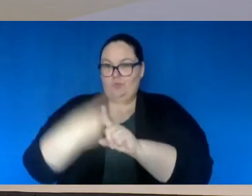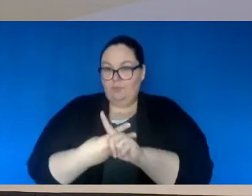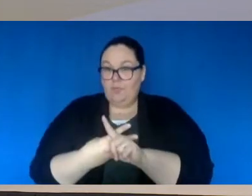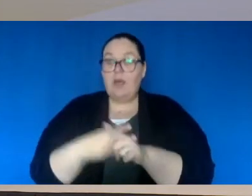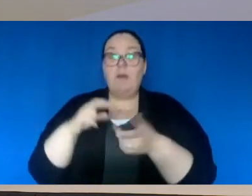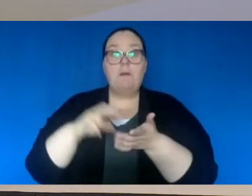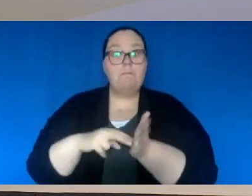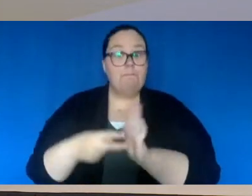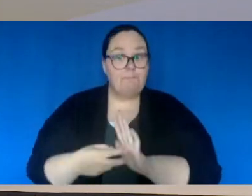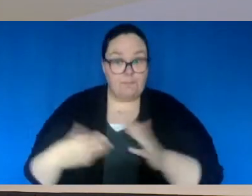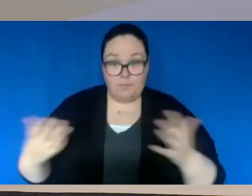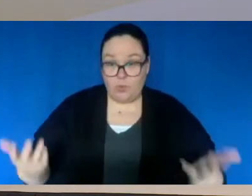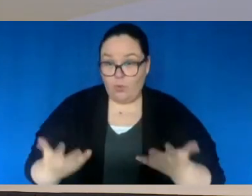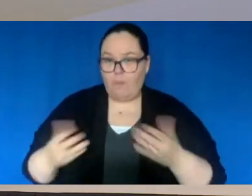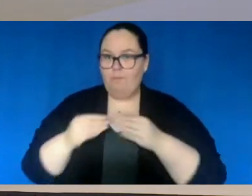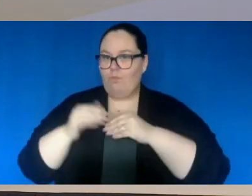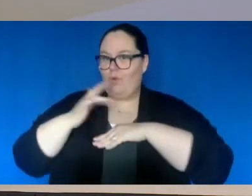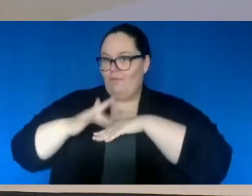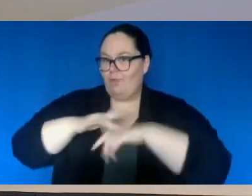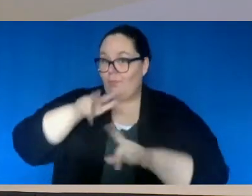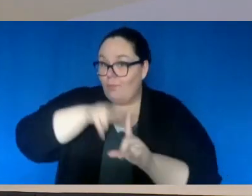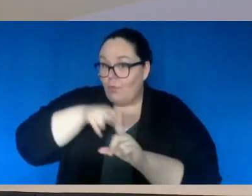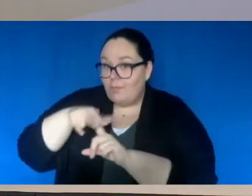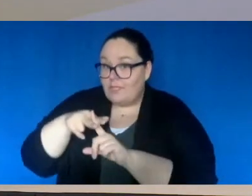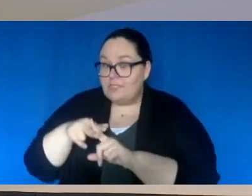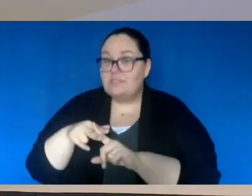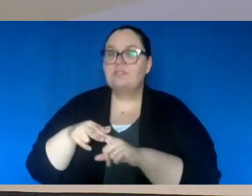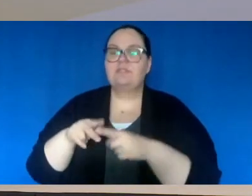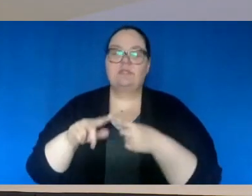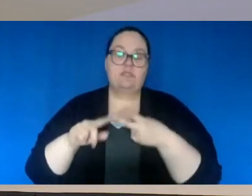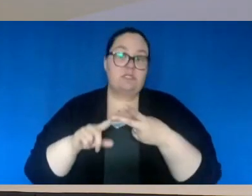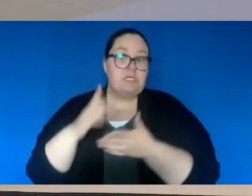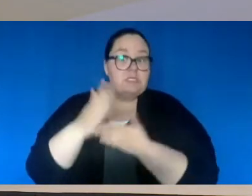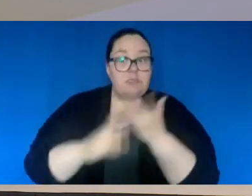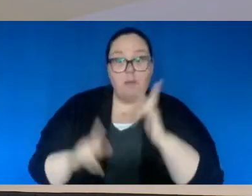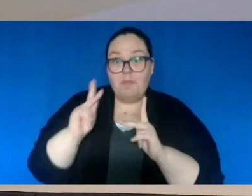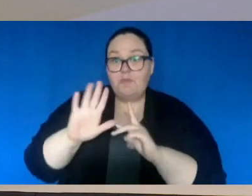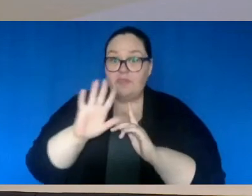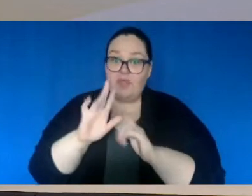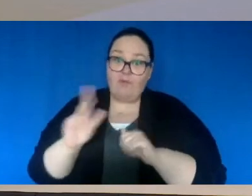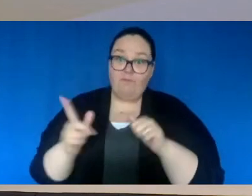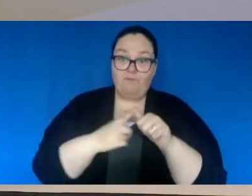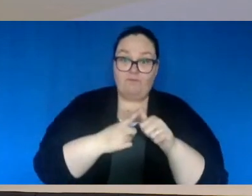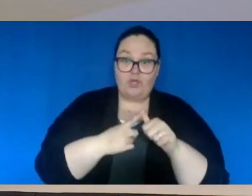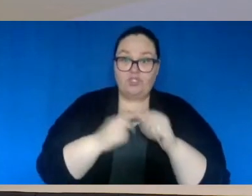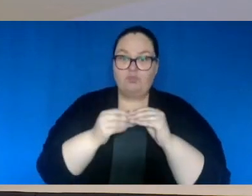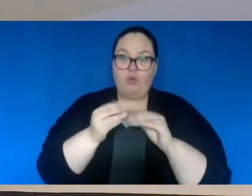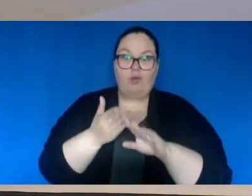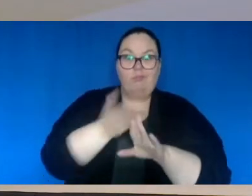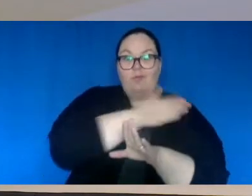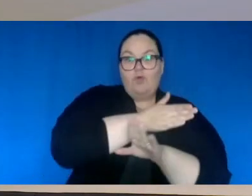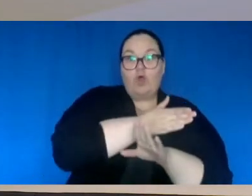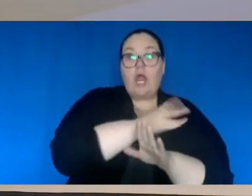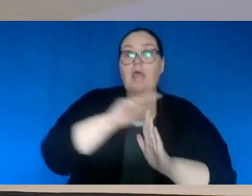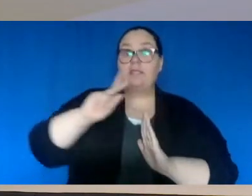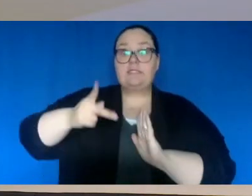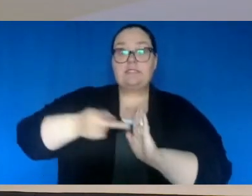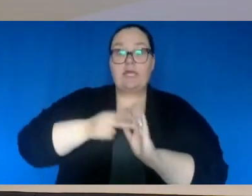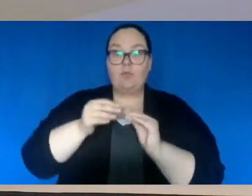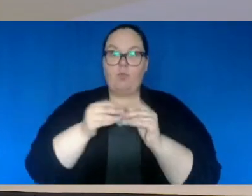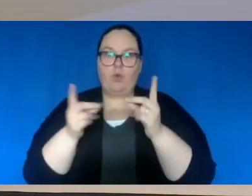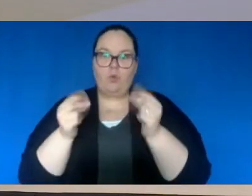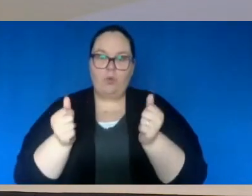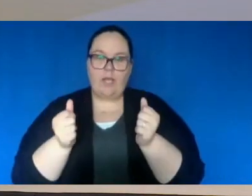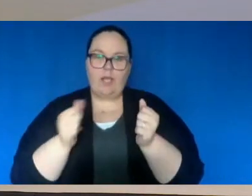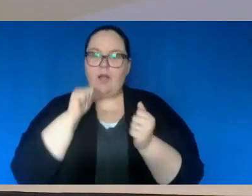in the availability of more appointments, allowing some individuals to receive their first dose earlier and others to have second dose appointments sooner